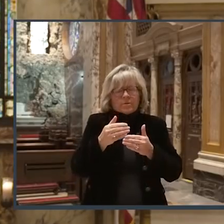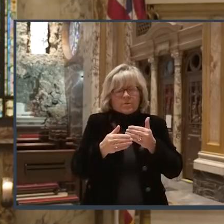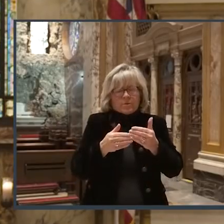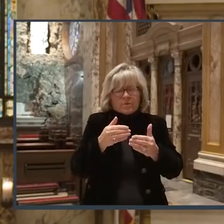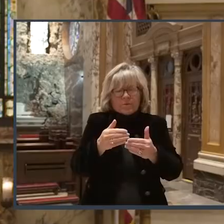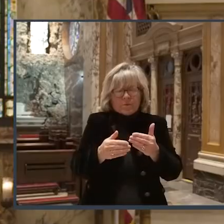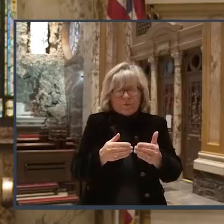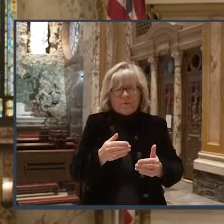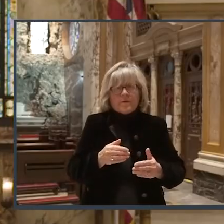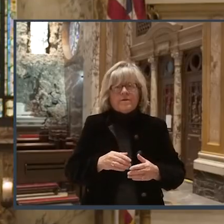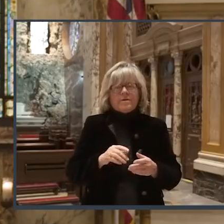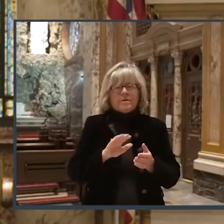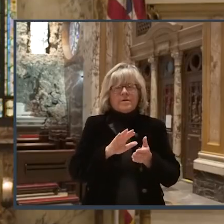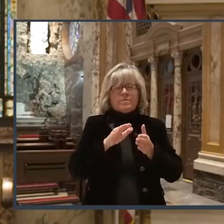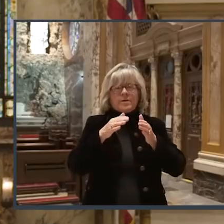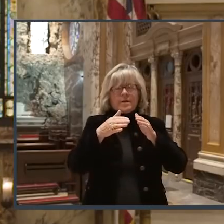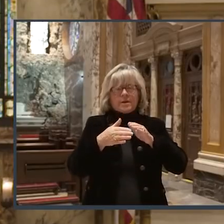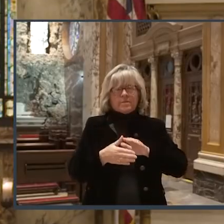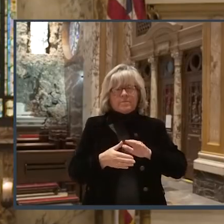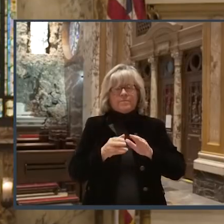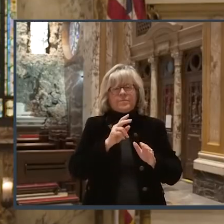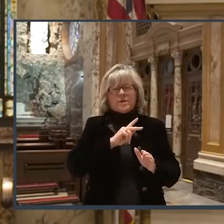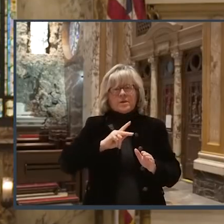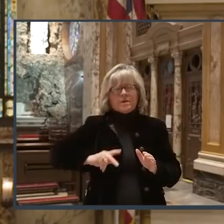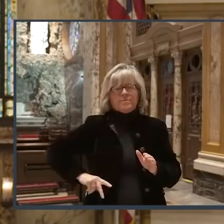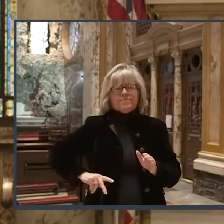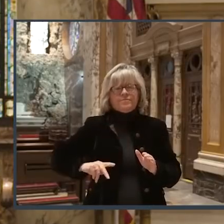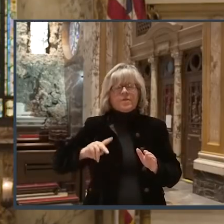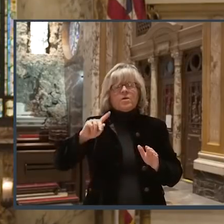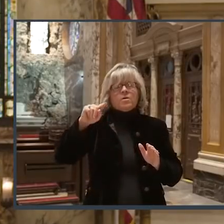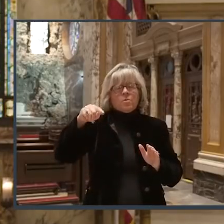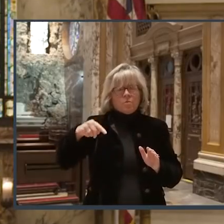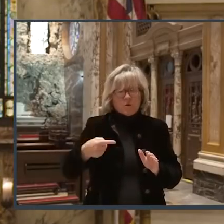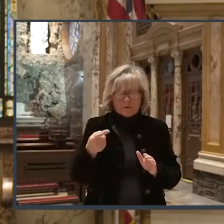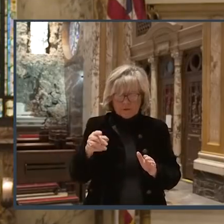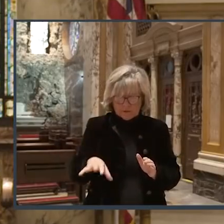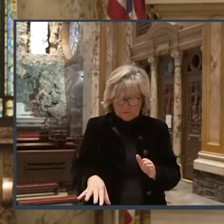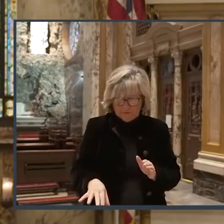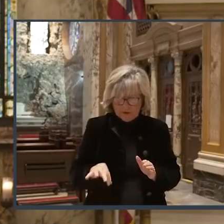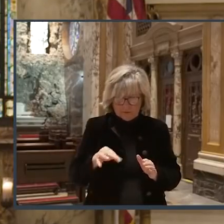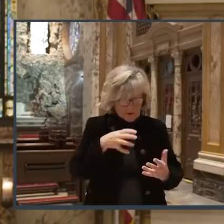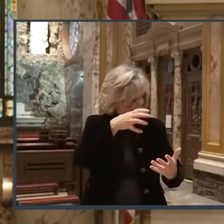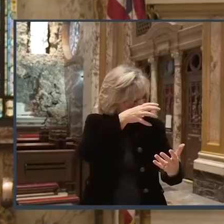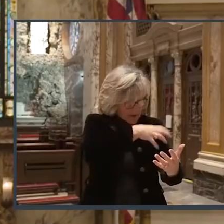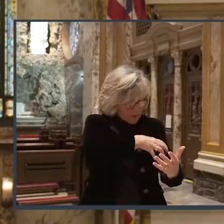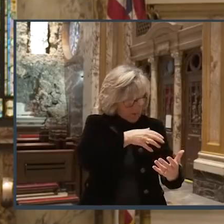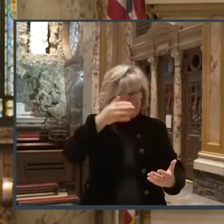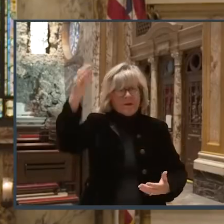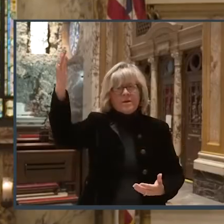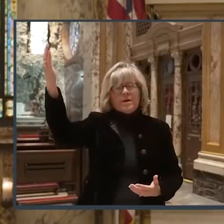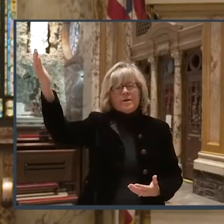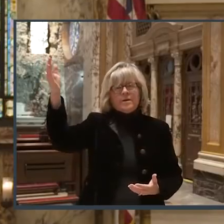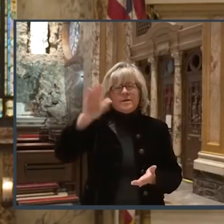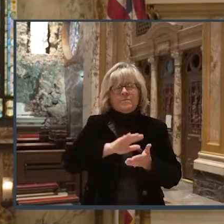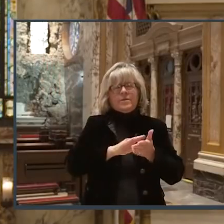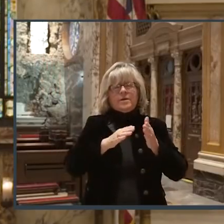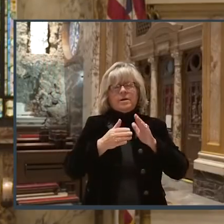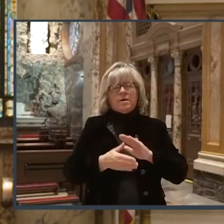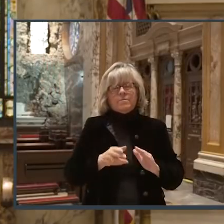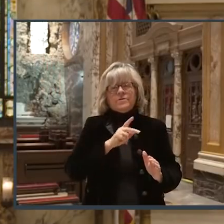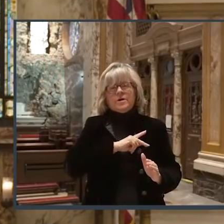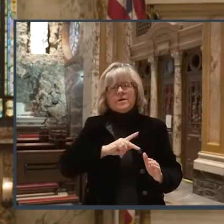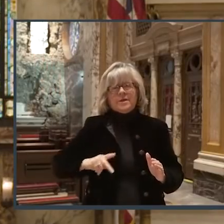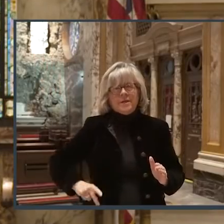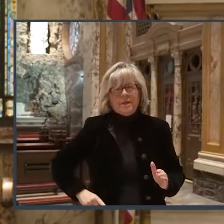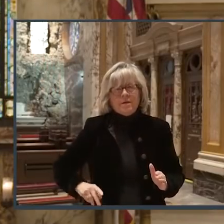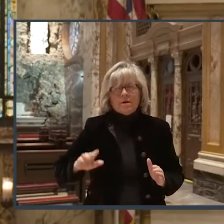anything more than that. Yet once he was called and empowered by God, he becomes the king of